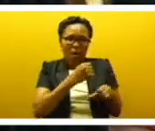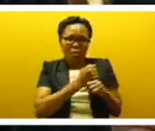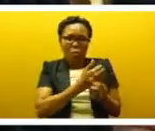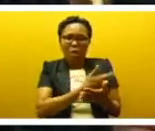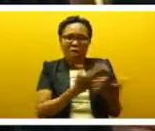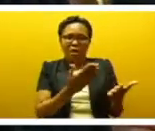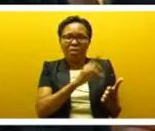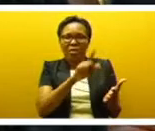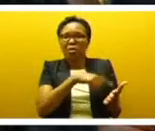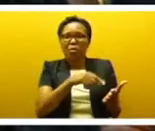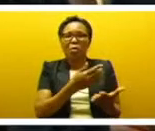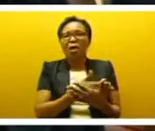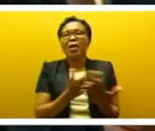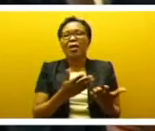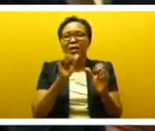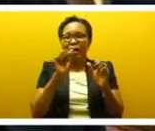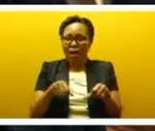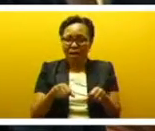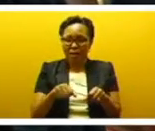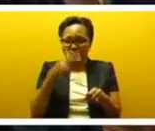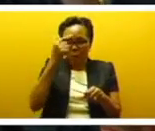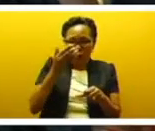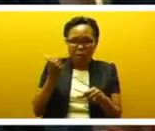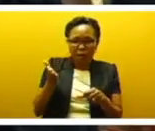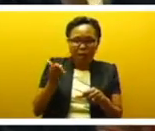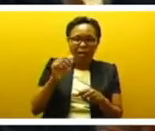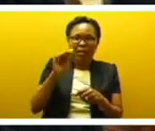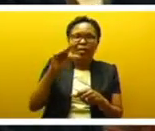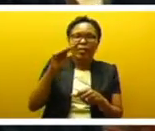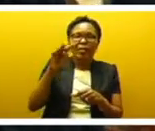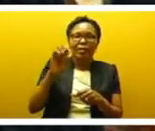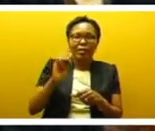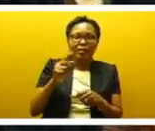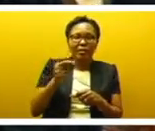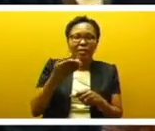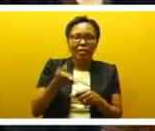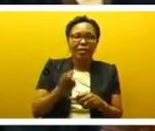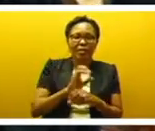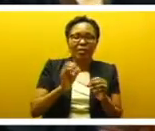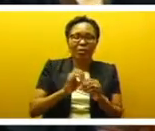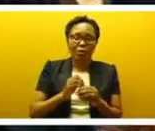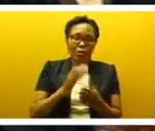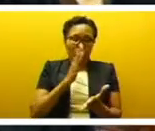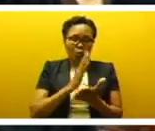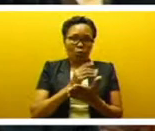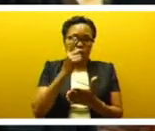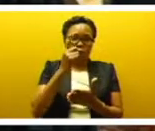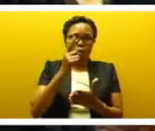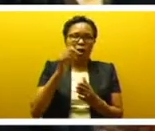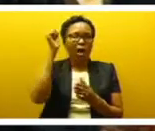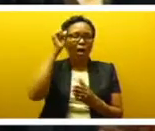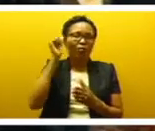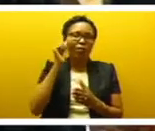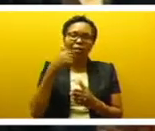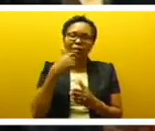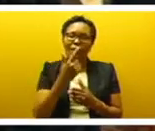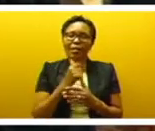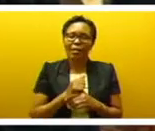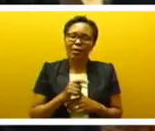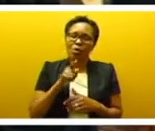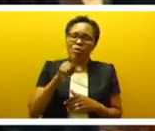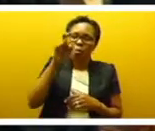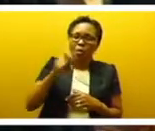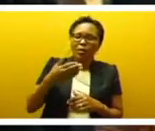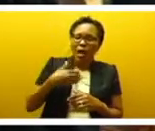duties because there was no agent. And in fact, one of the advocates likened, said that you must have agents in